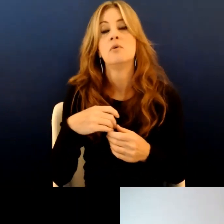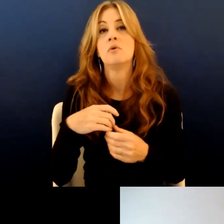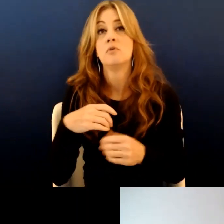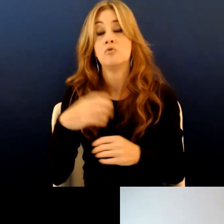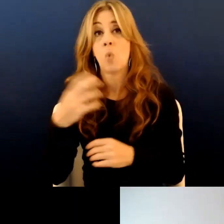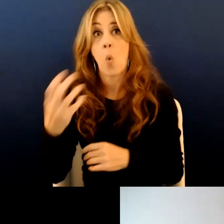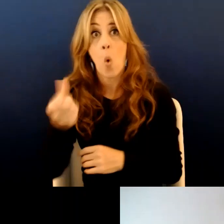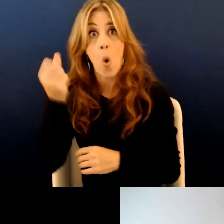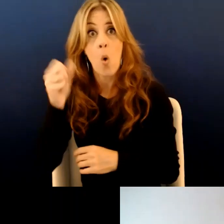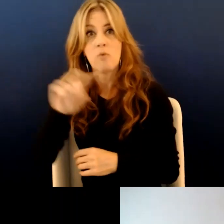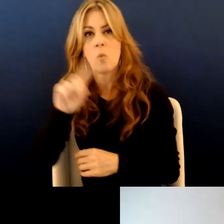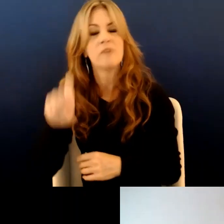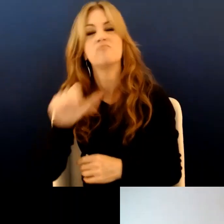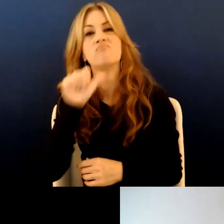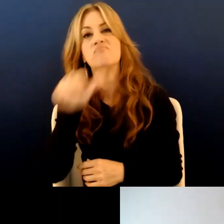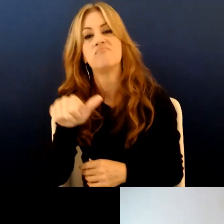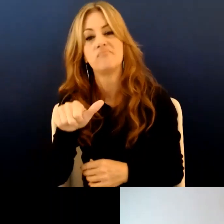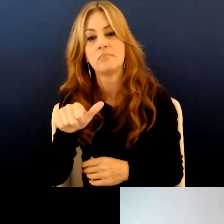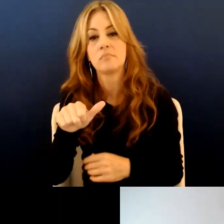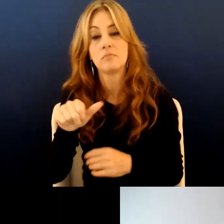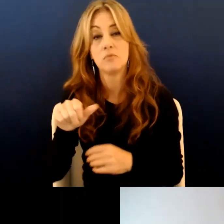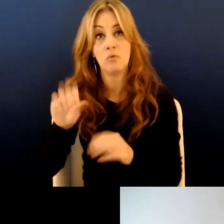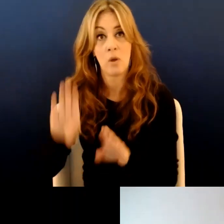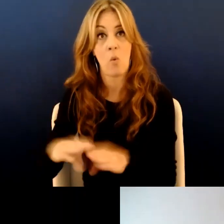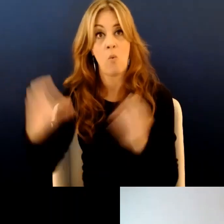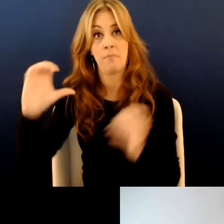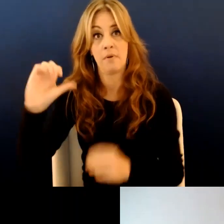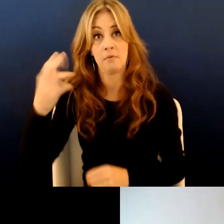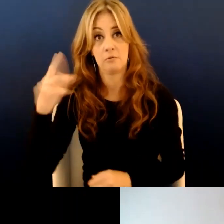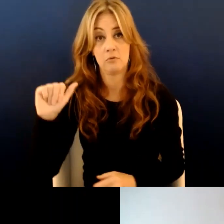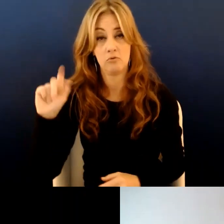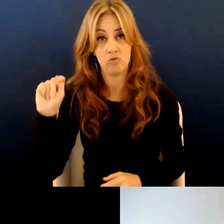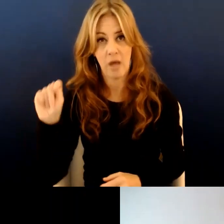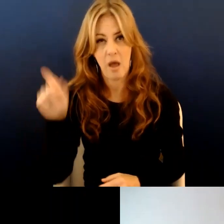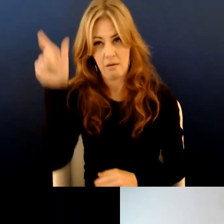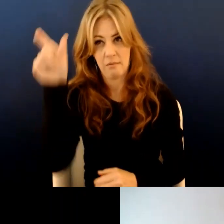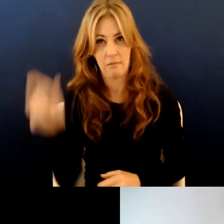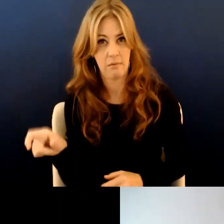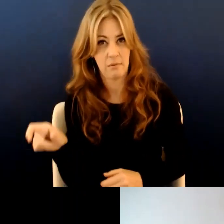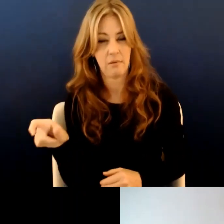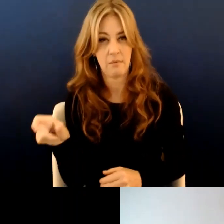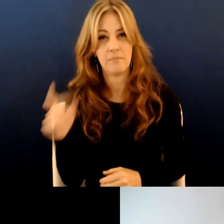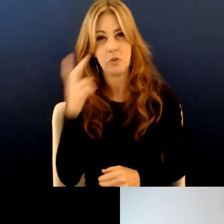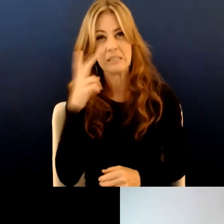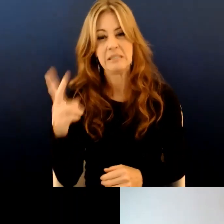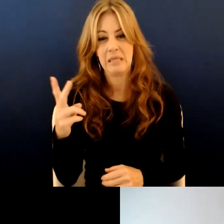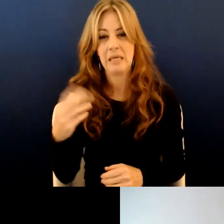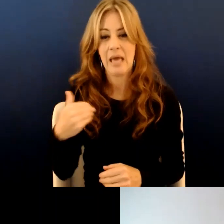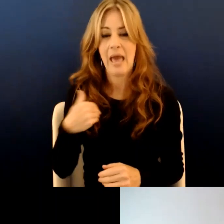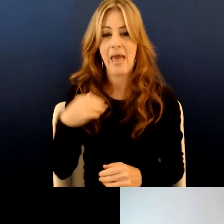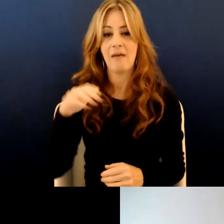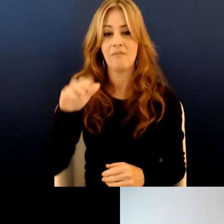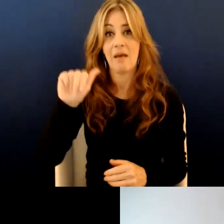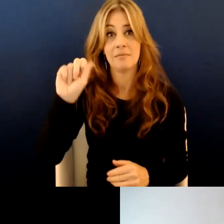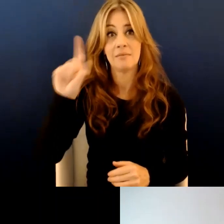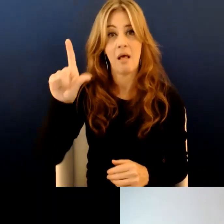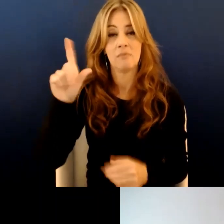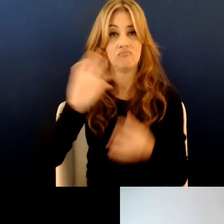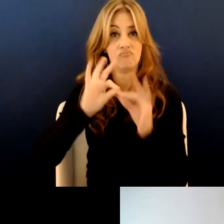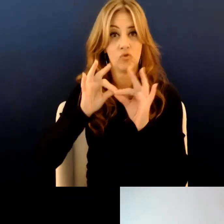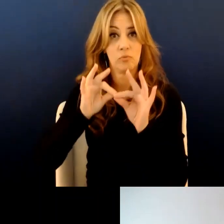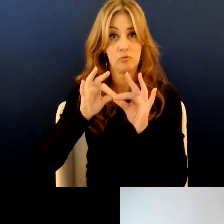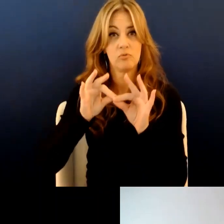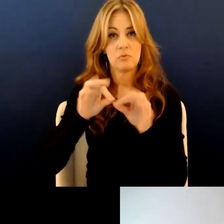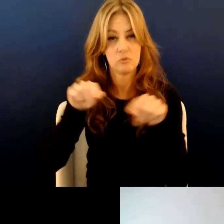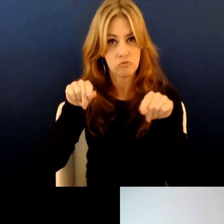your questions, go into the chat or into the Q&A. You can see we have ASL throughout